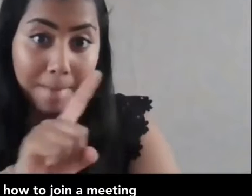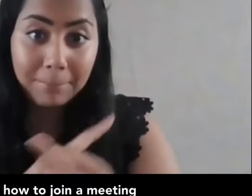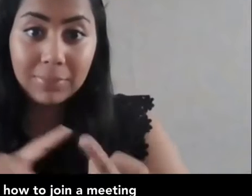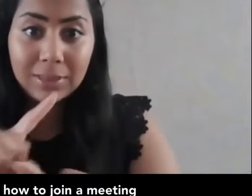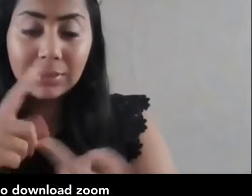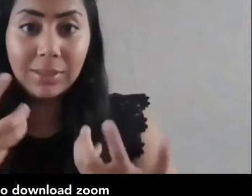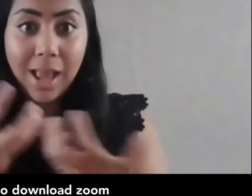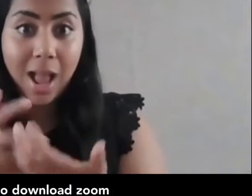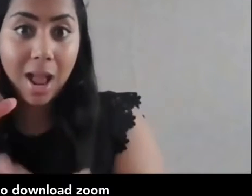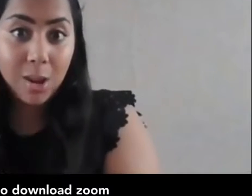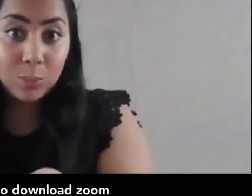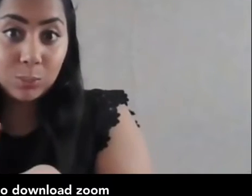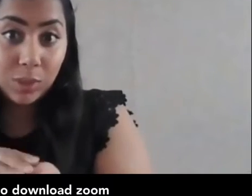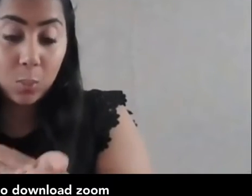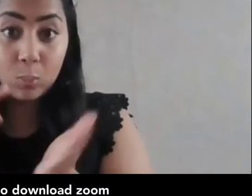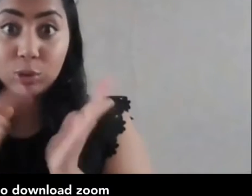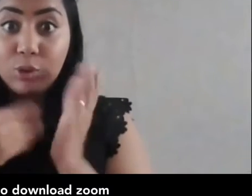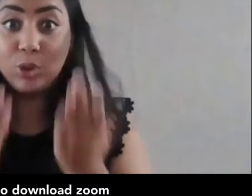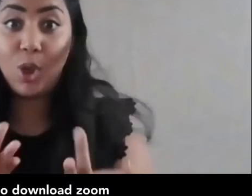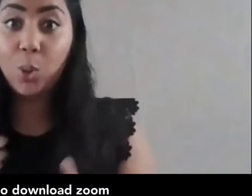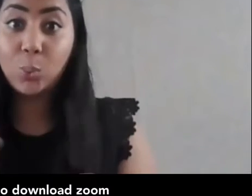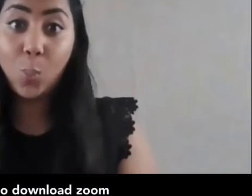to download Zoom.